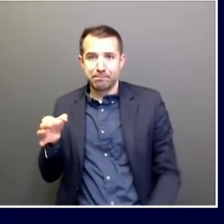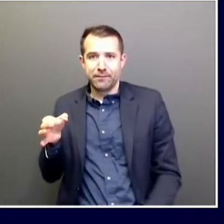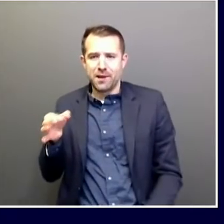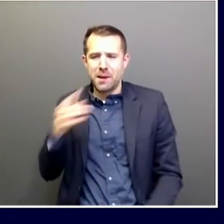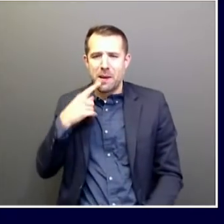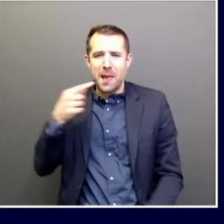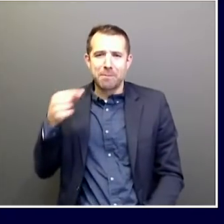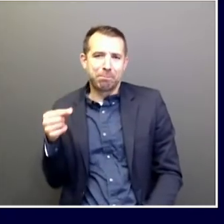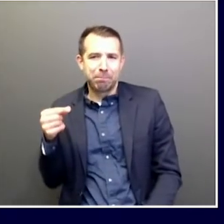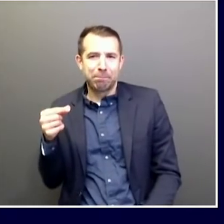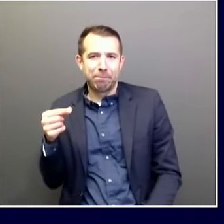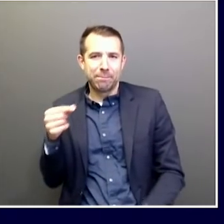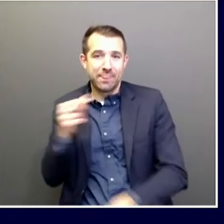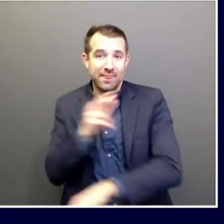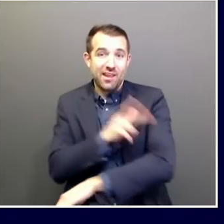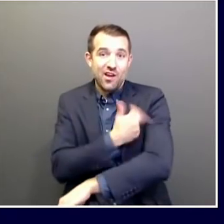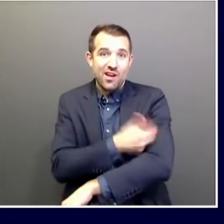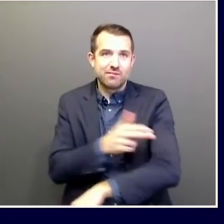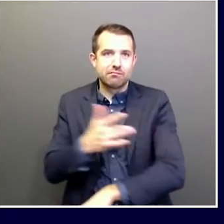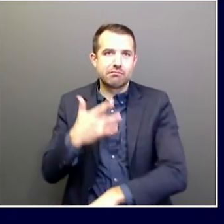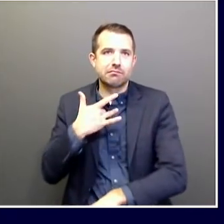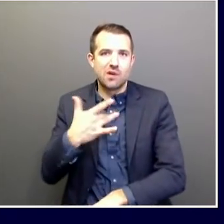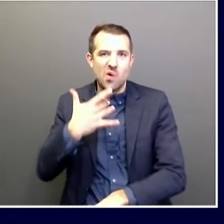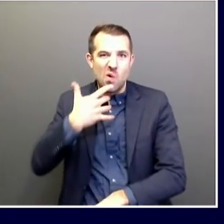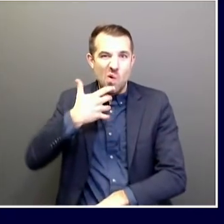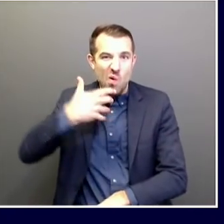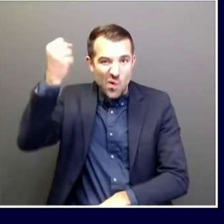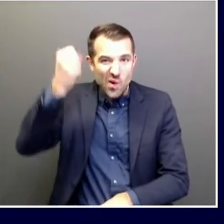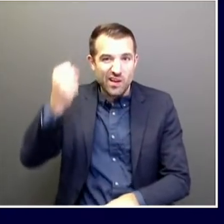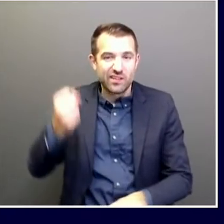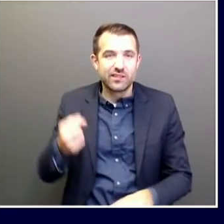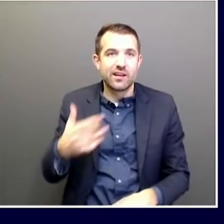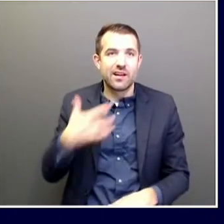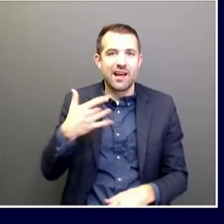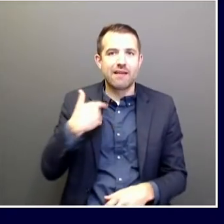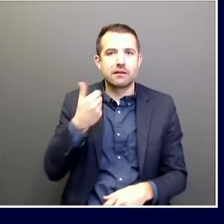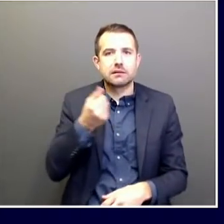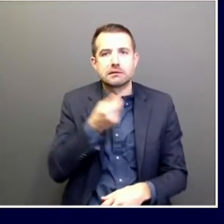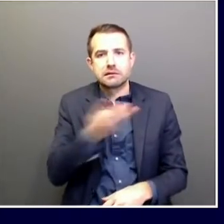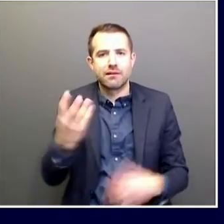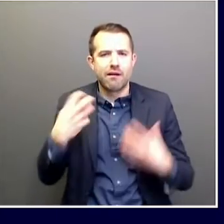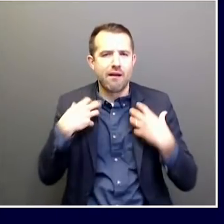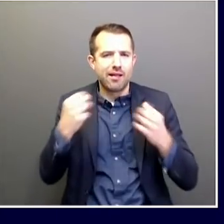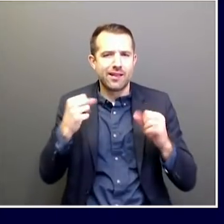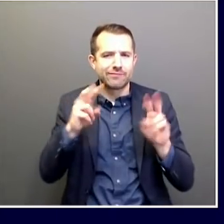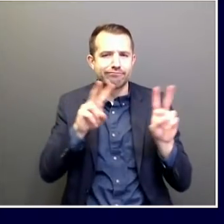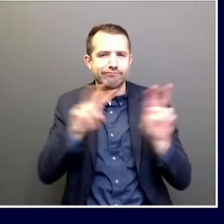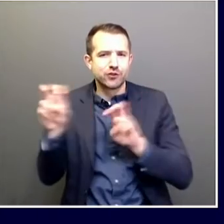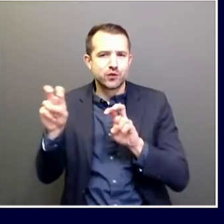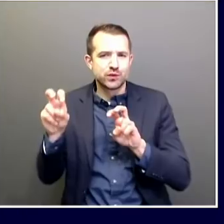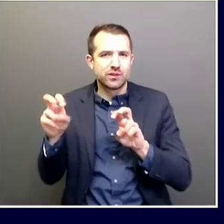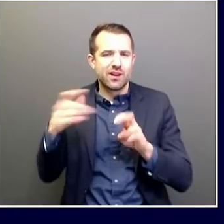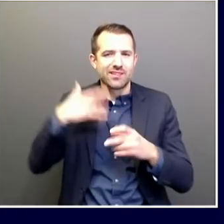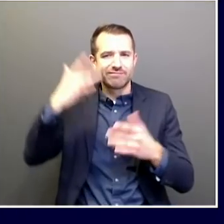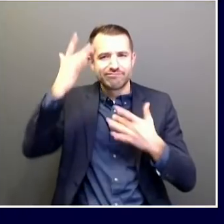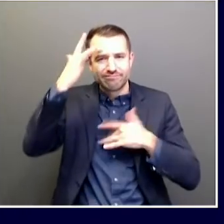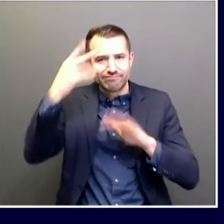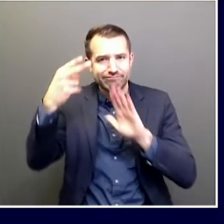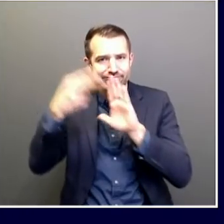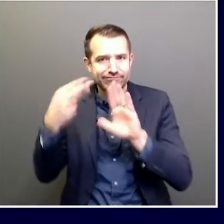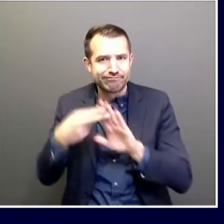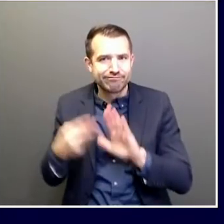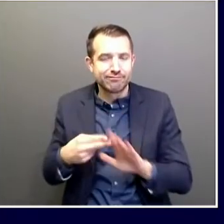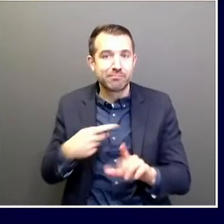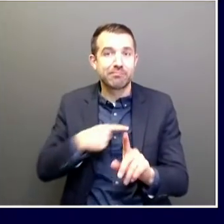makes them even at a higher risk for hospitalization if they happen to get COVID. But something rare, getting